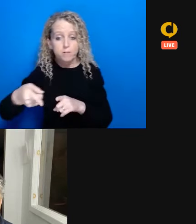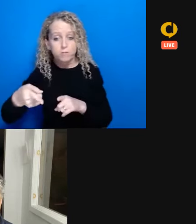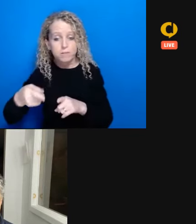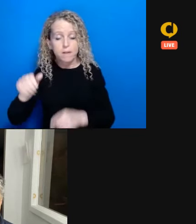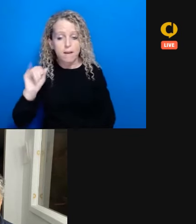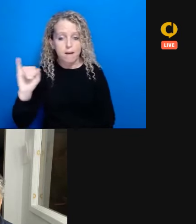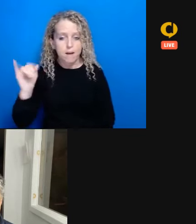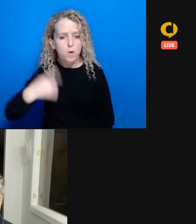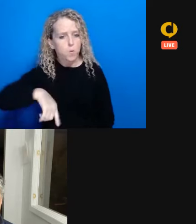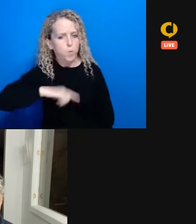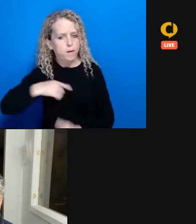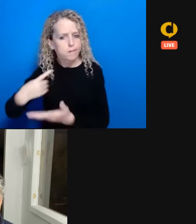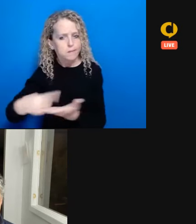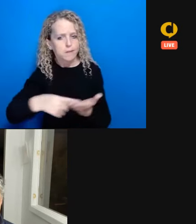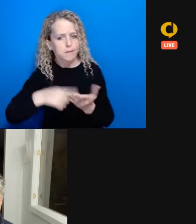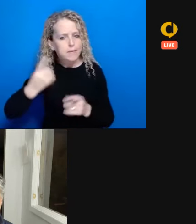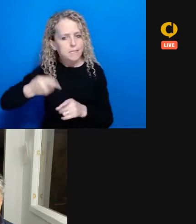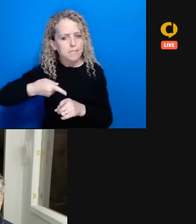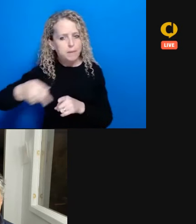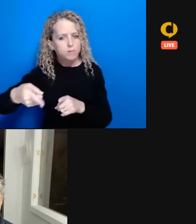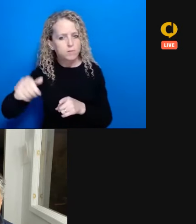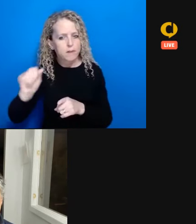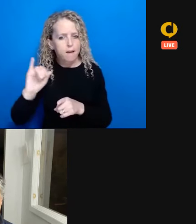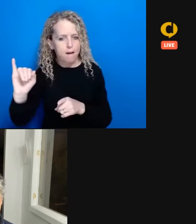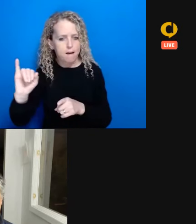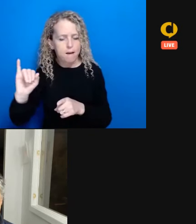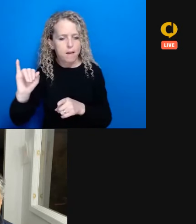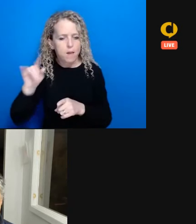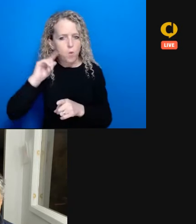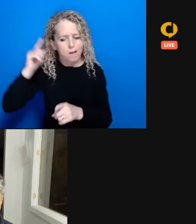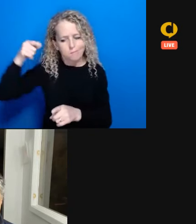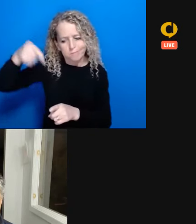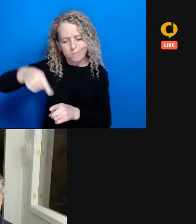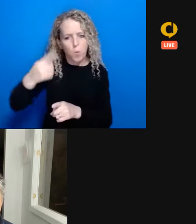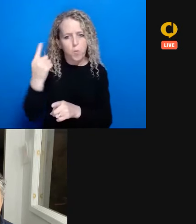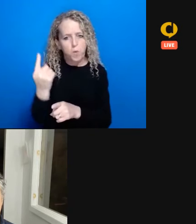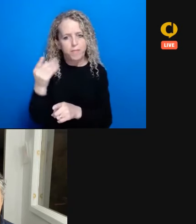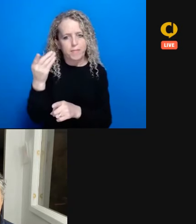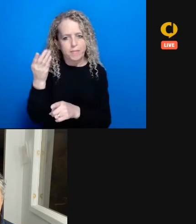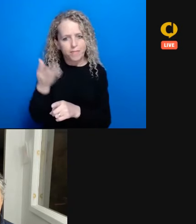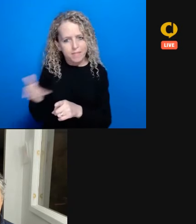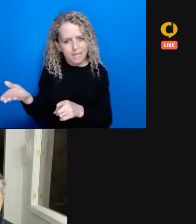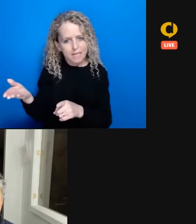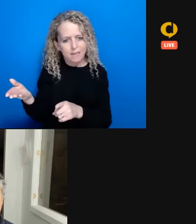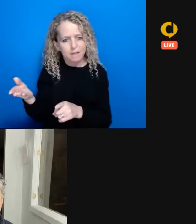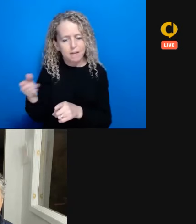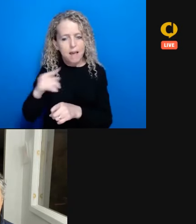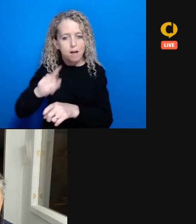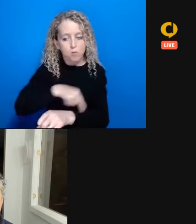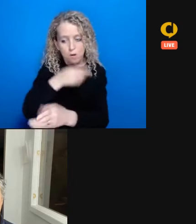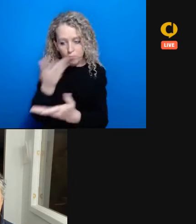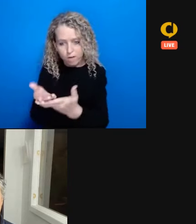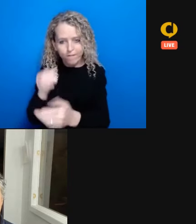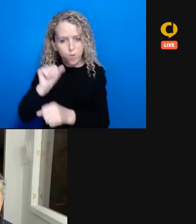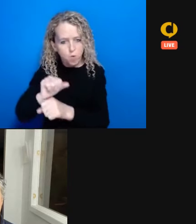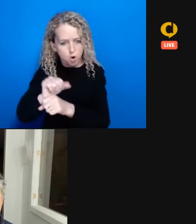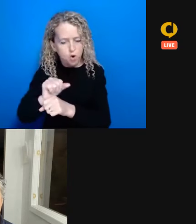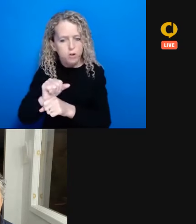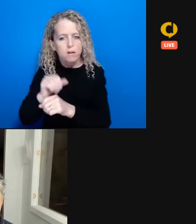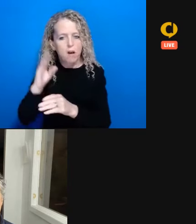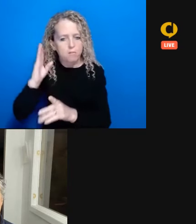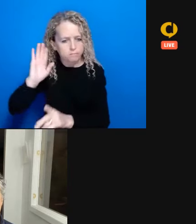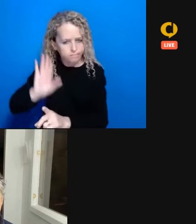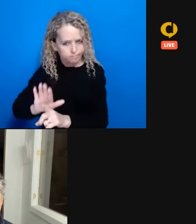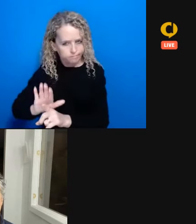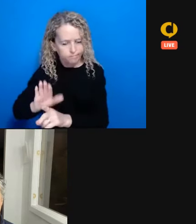is specialist AI. You know, it just makes predictions about a specific thing, like how long it will take you to get to work. And generalist AI